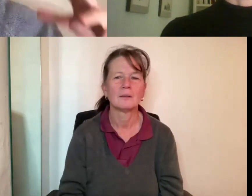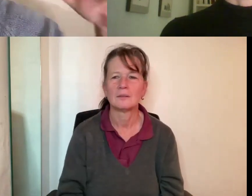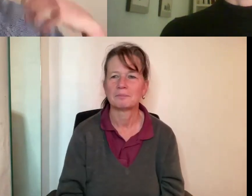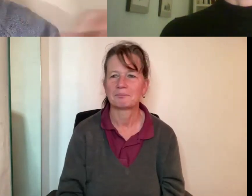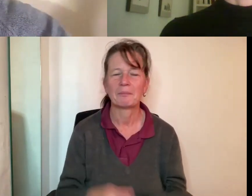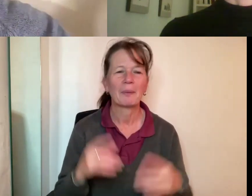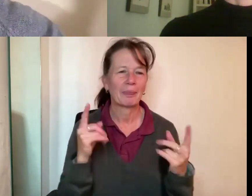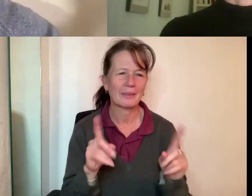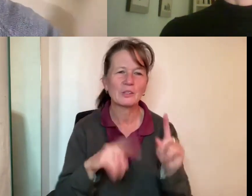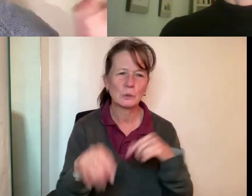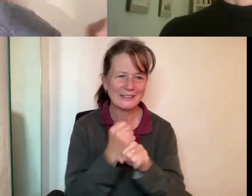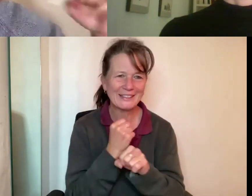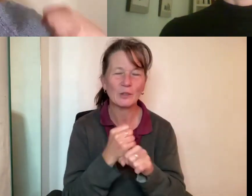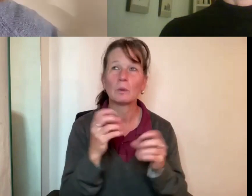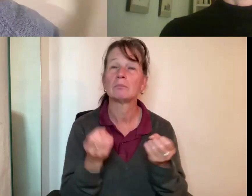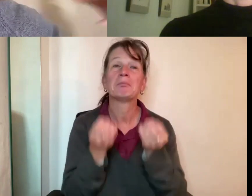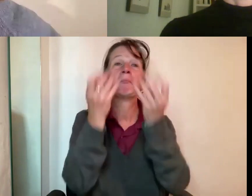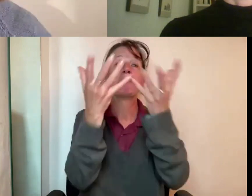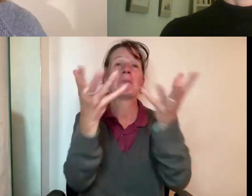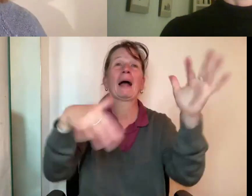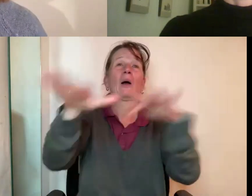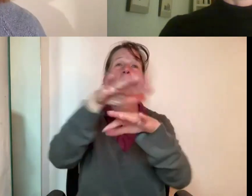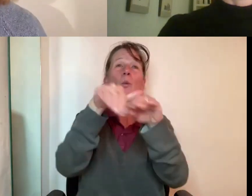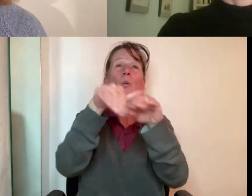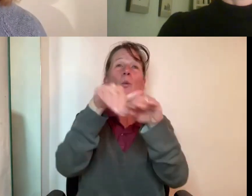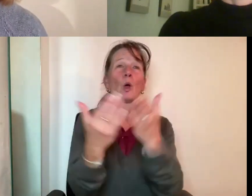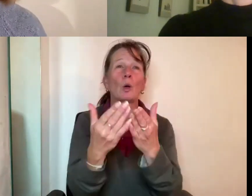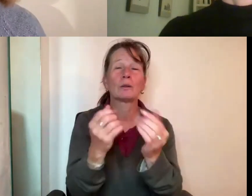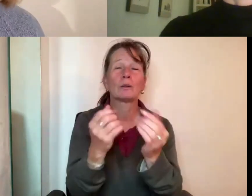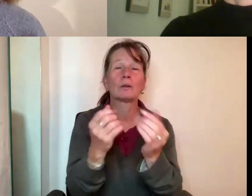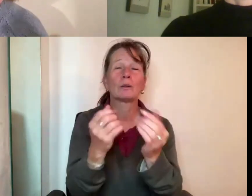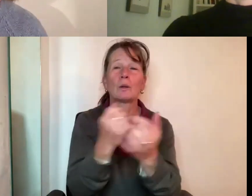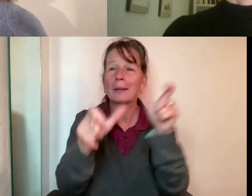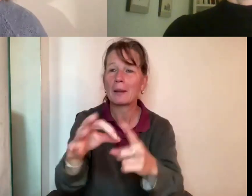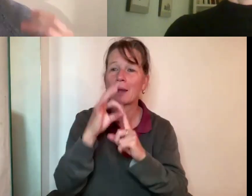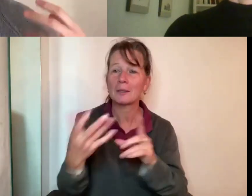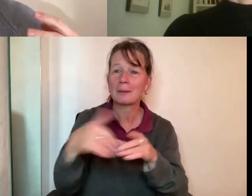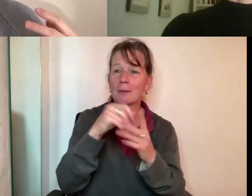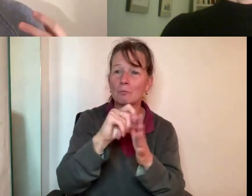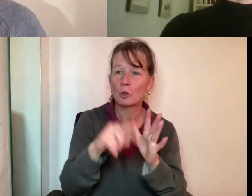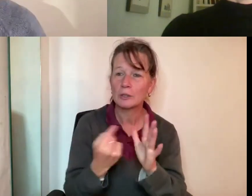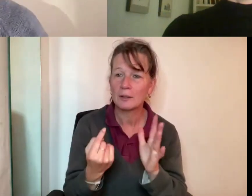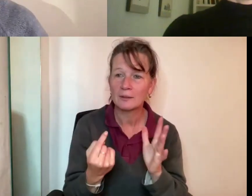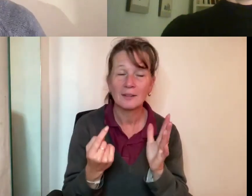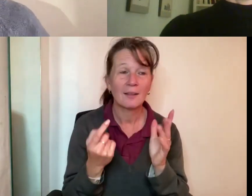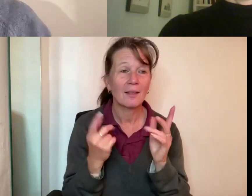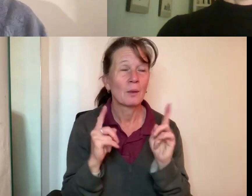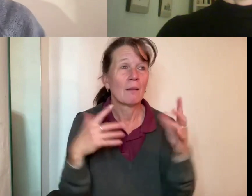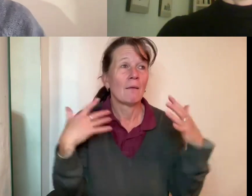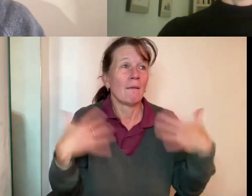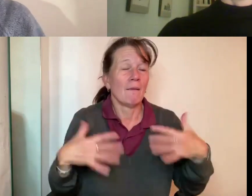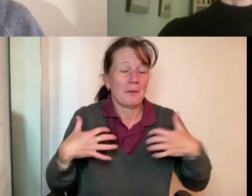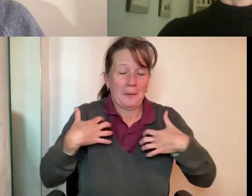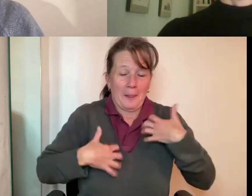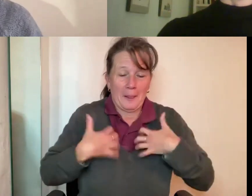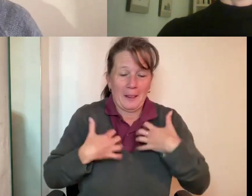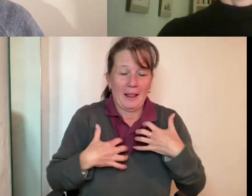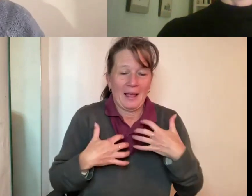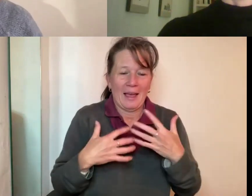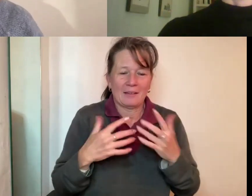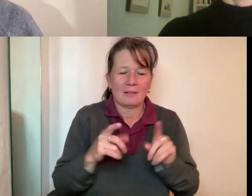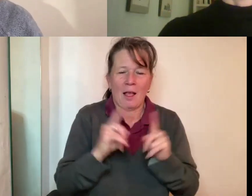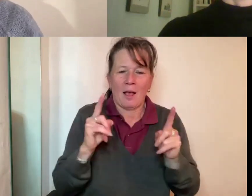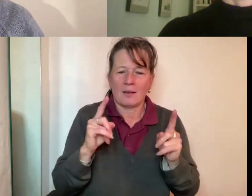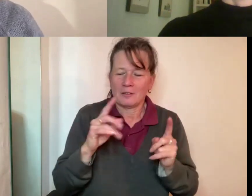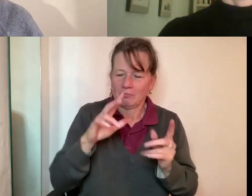what we did. We put it out into the world, and lots of people applied to come and be a part of the project, which was enormously exciting and validating for me,